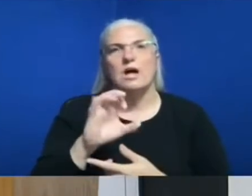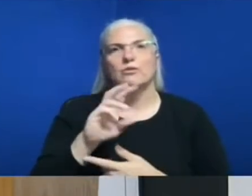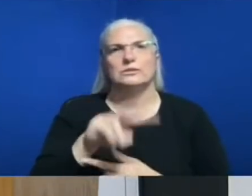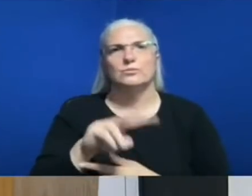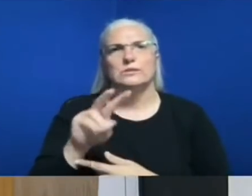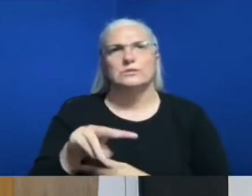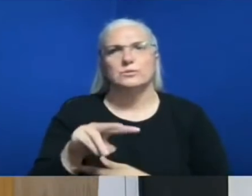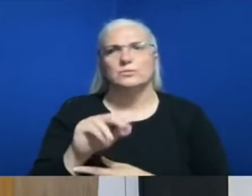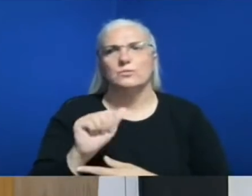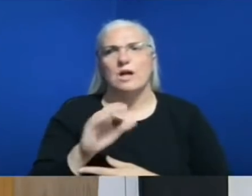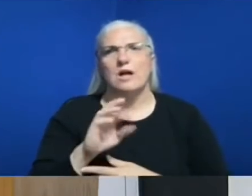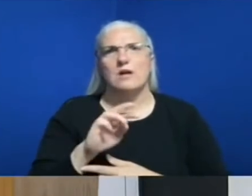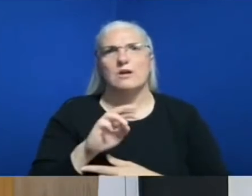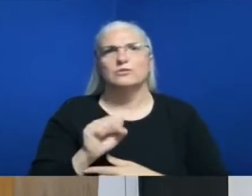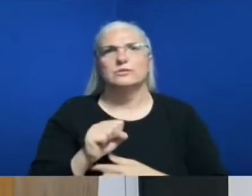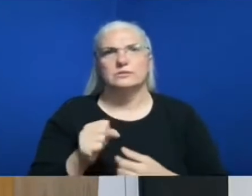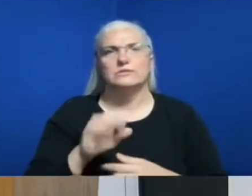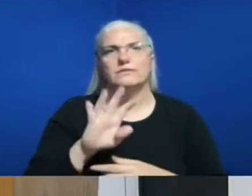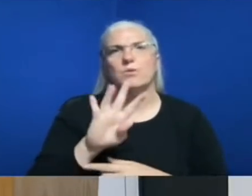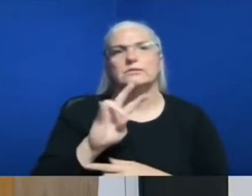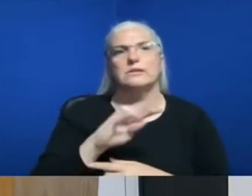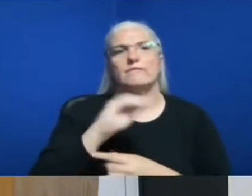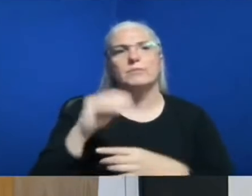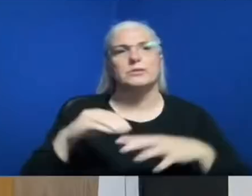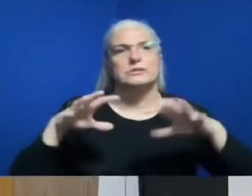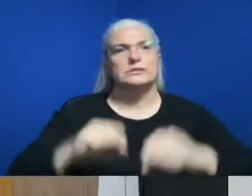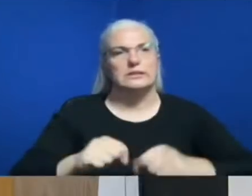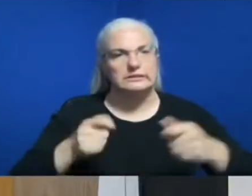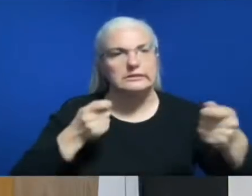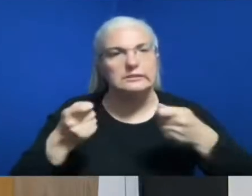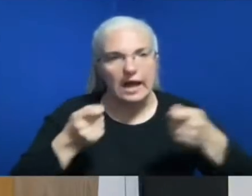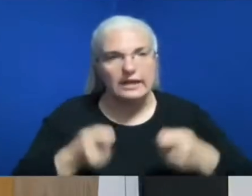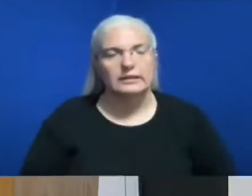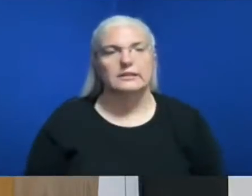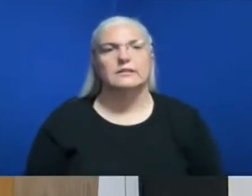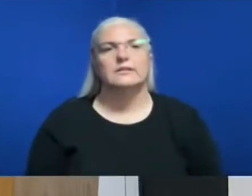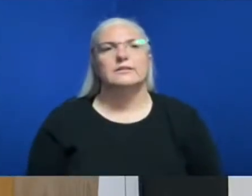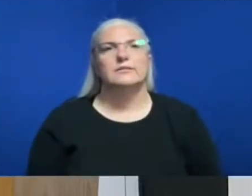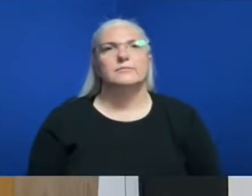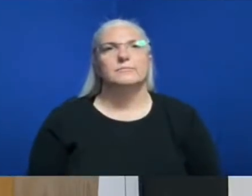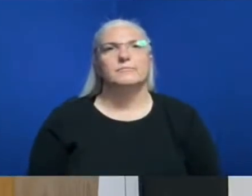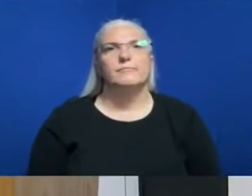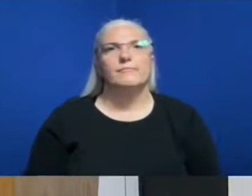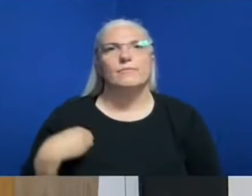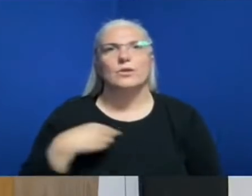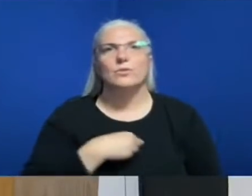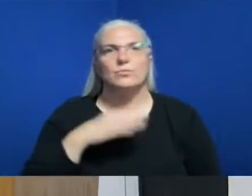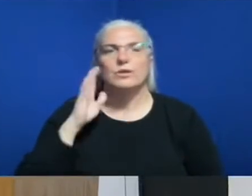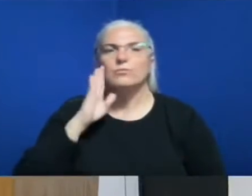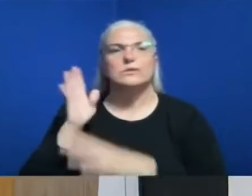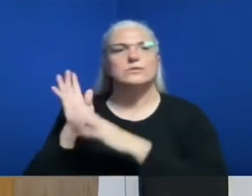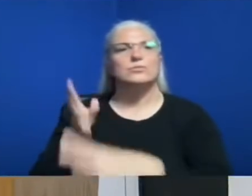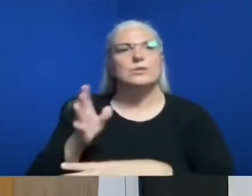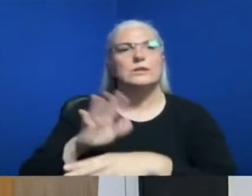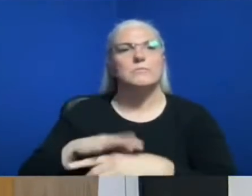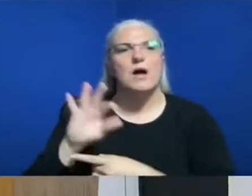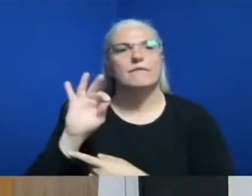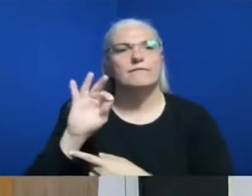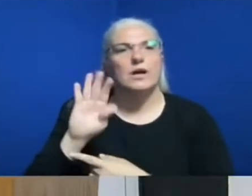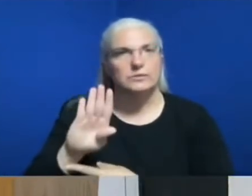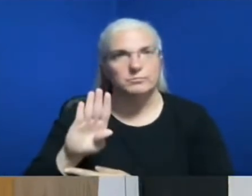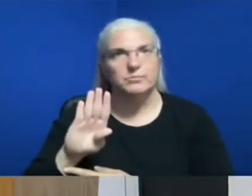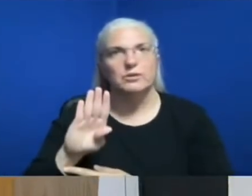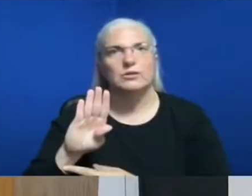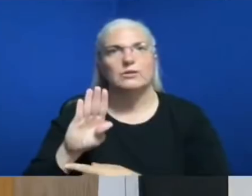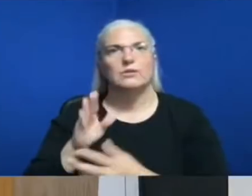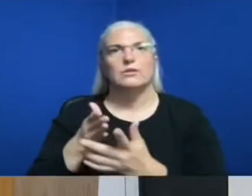47% contained. We will be streaming this live on Facebook through the Plumas and Lassen National